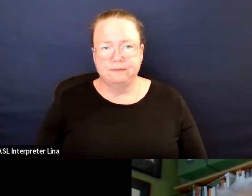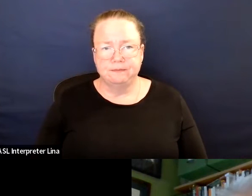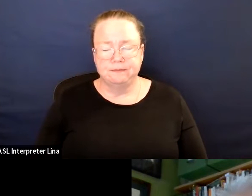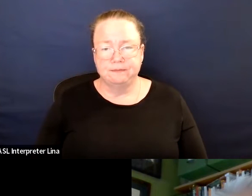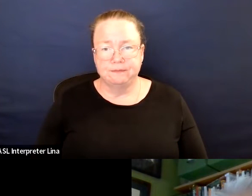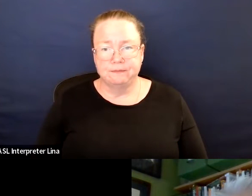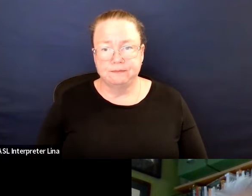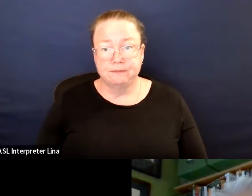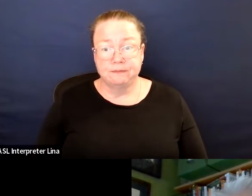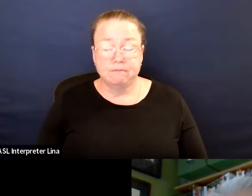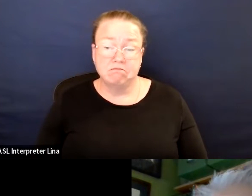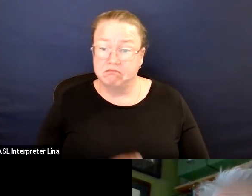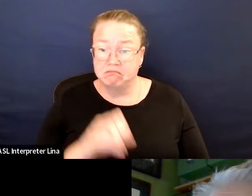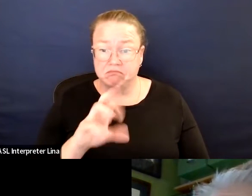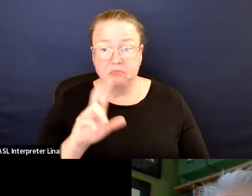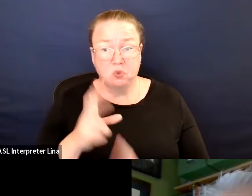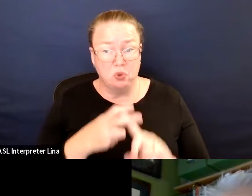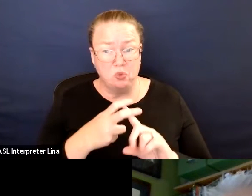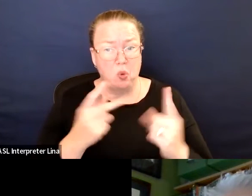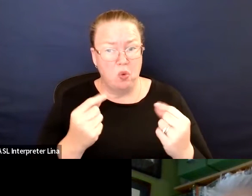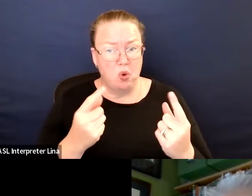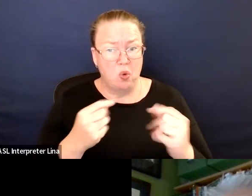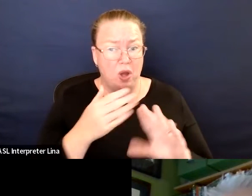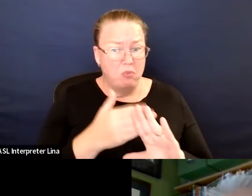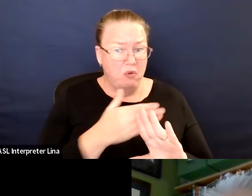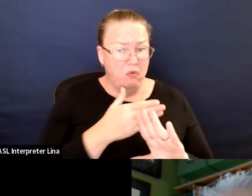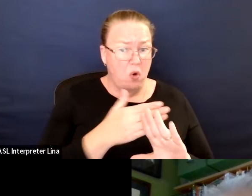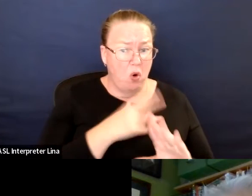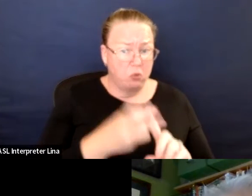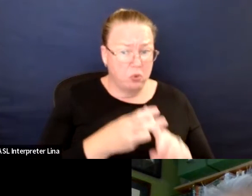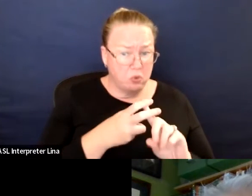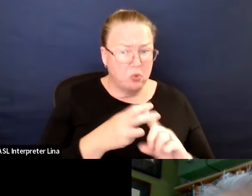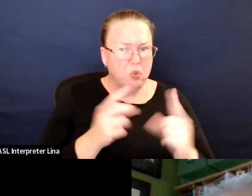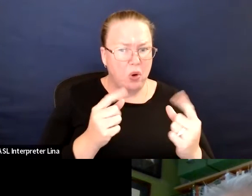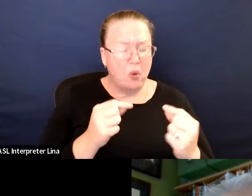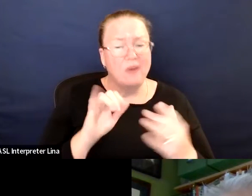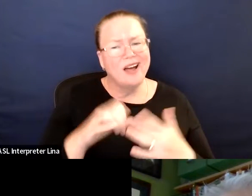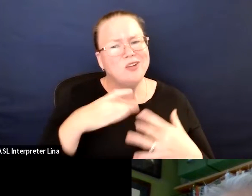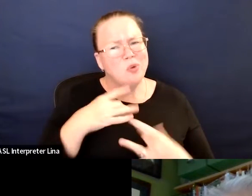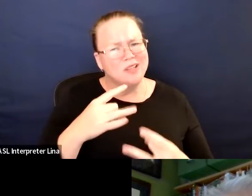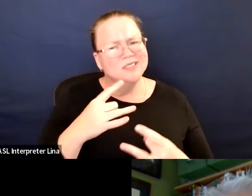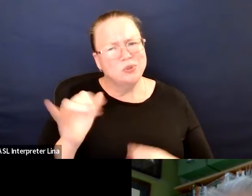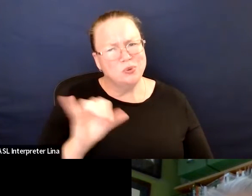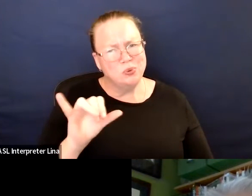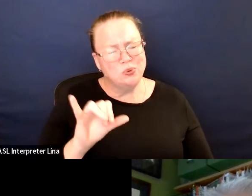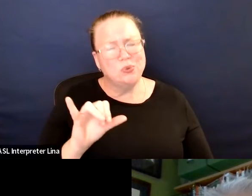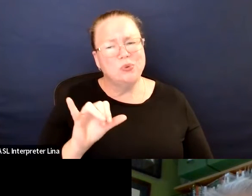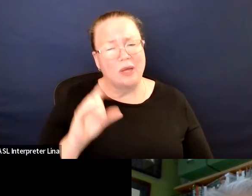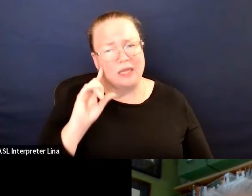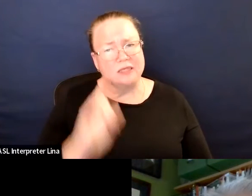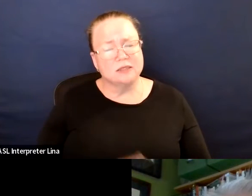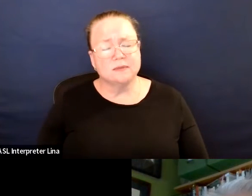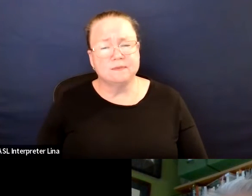Or even getting as far as recruiting. What are you doing before that element? That would be interesting to people too, I think.